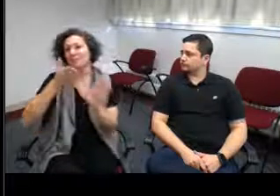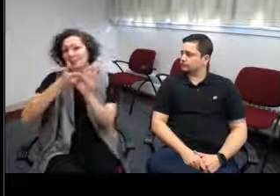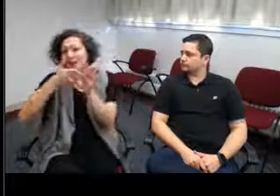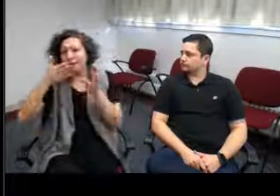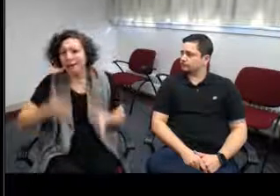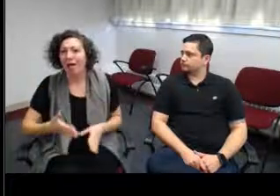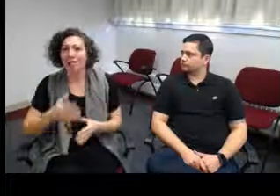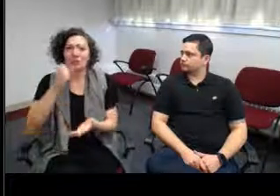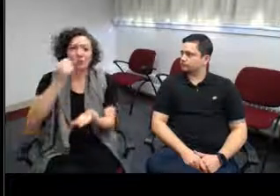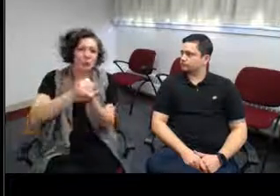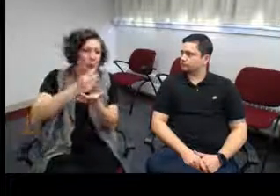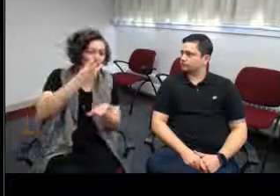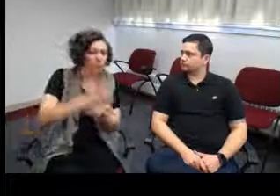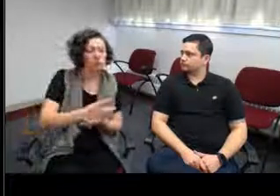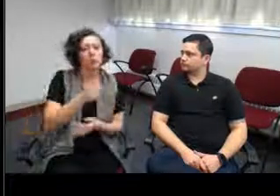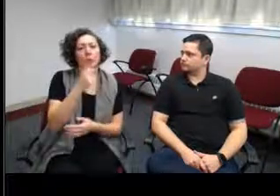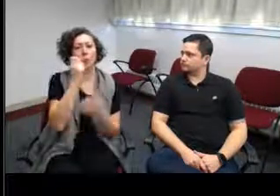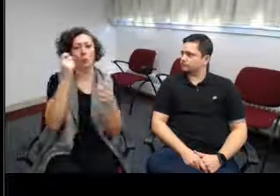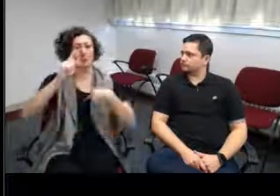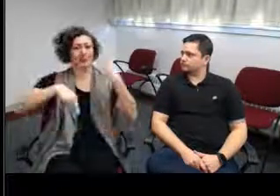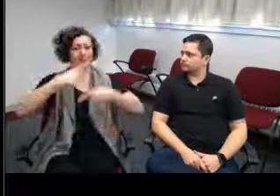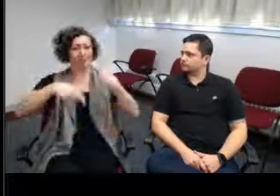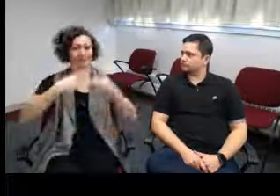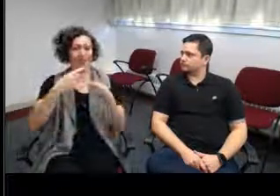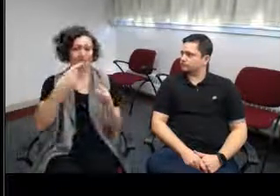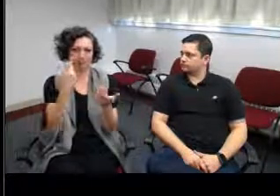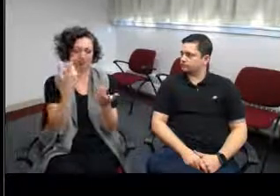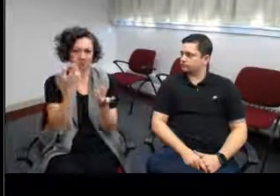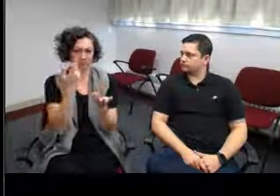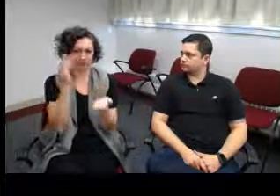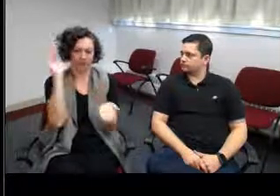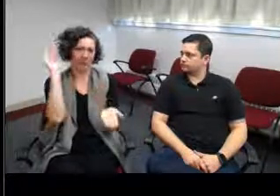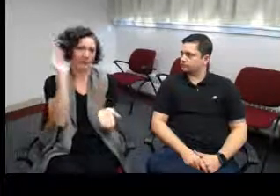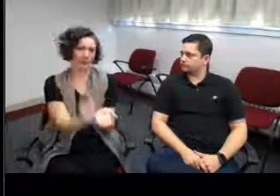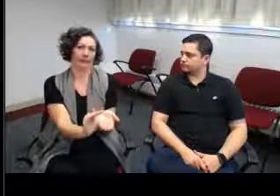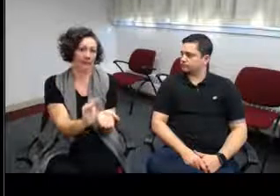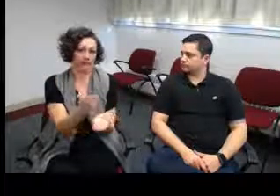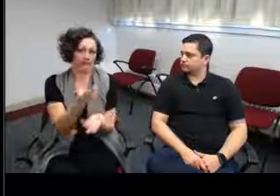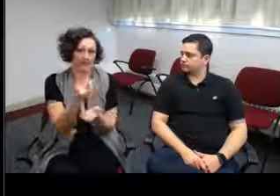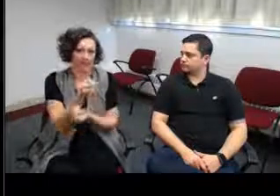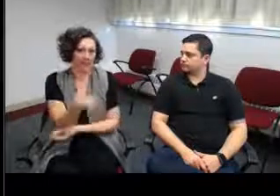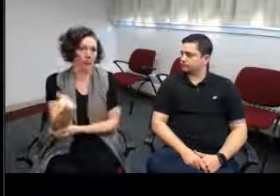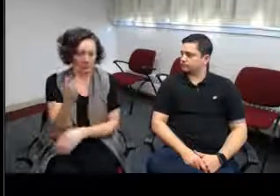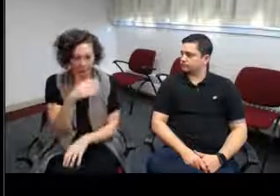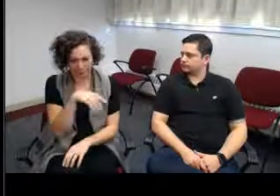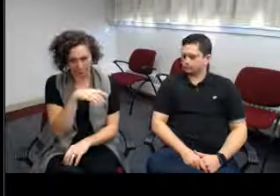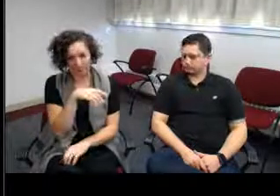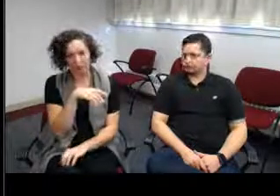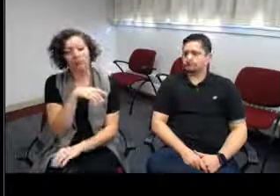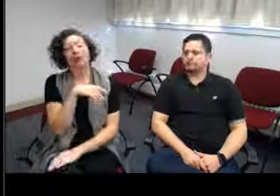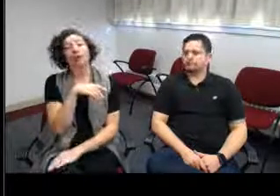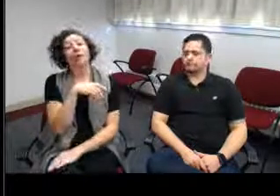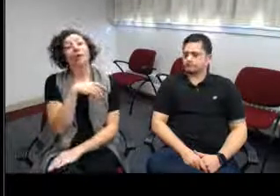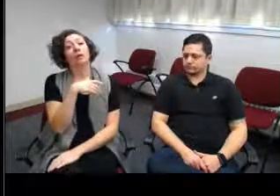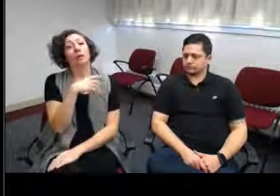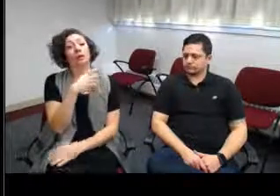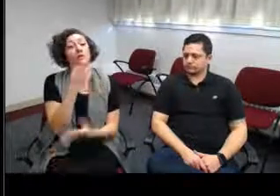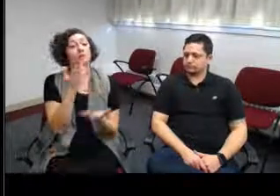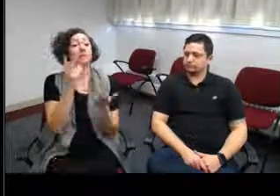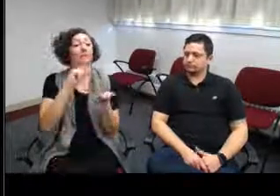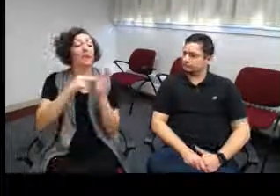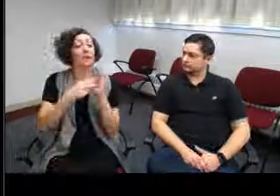So the number of therapists, psychologists, social workers who are actually fluent or can sign is